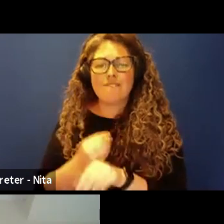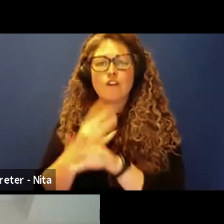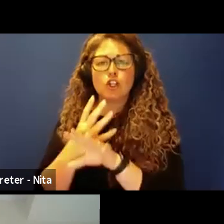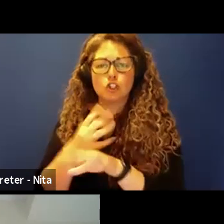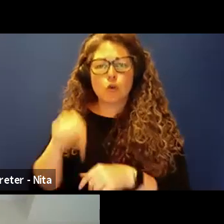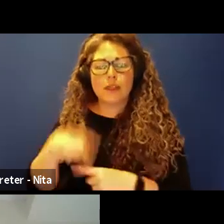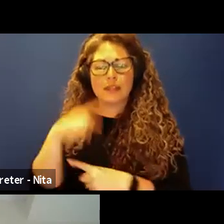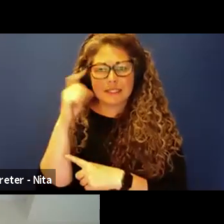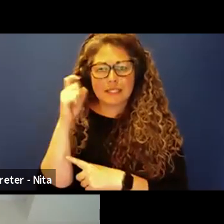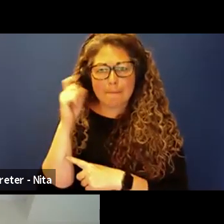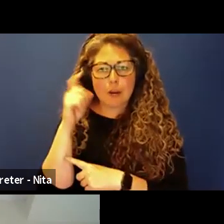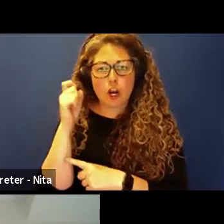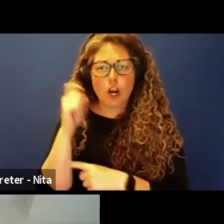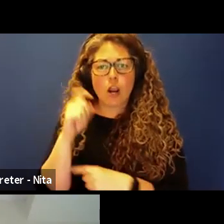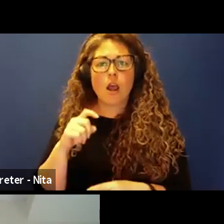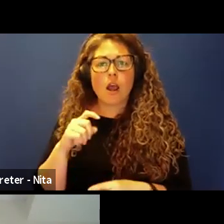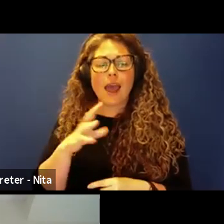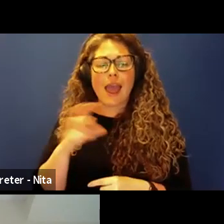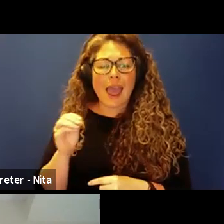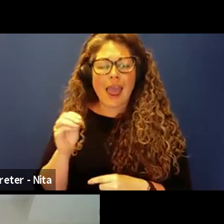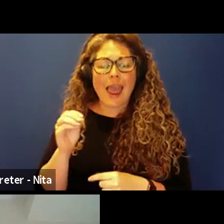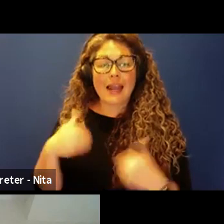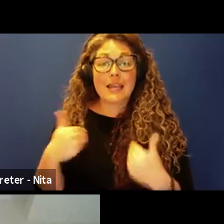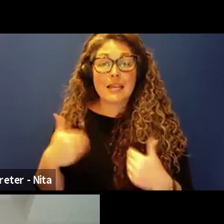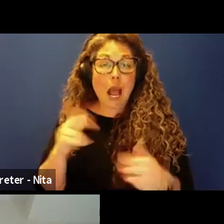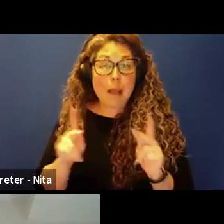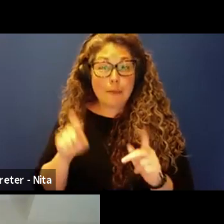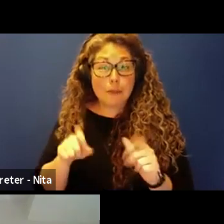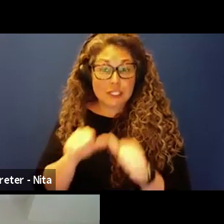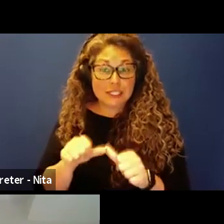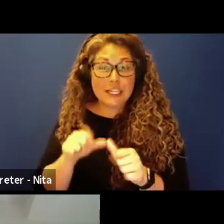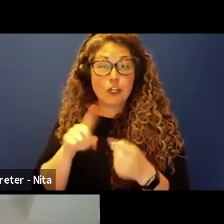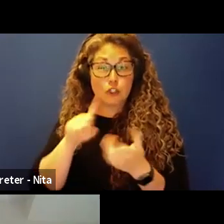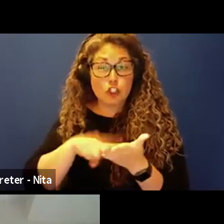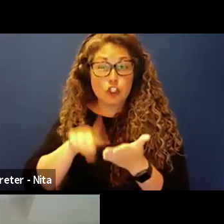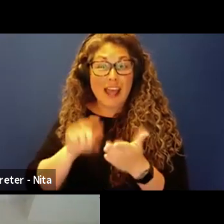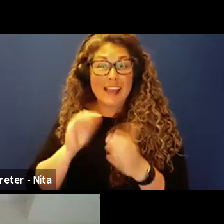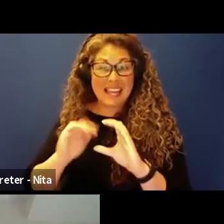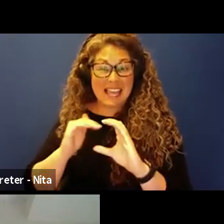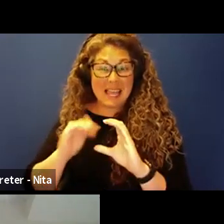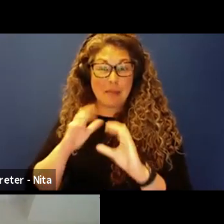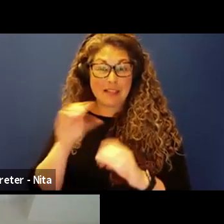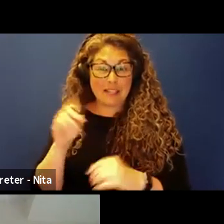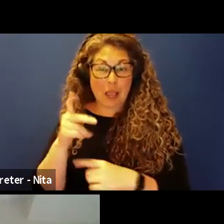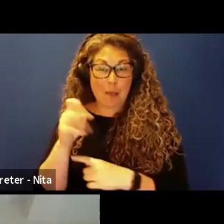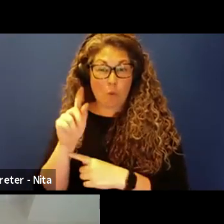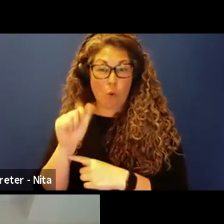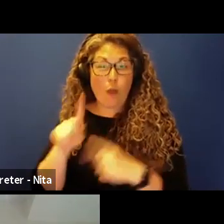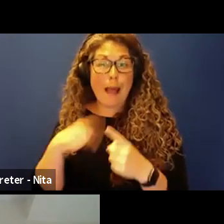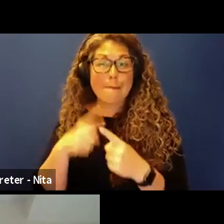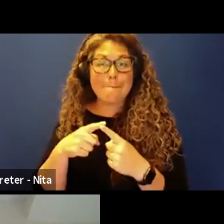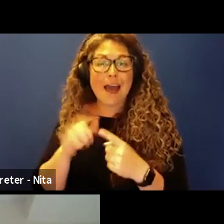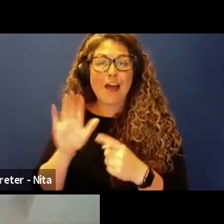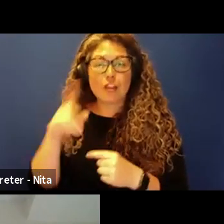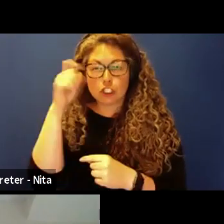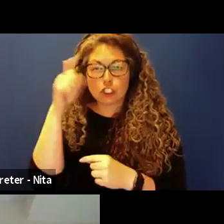partners beginning June 22nd. Young people should continue to check their emails and portals for important updates about their summer